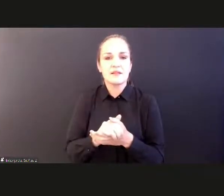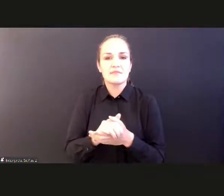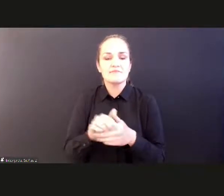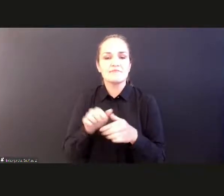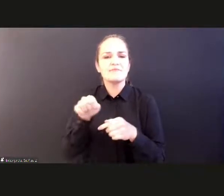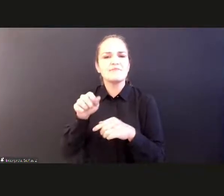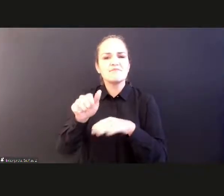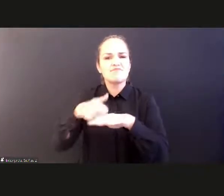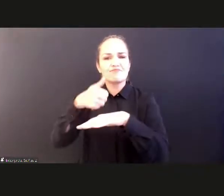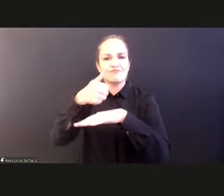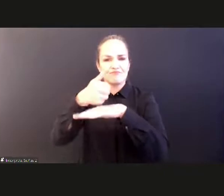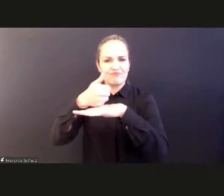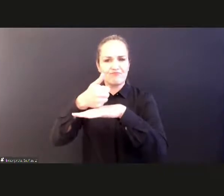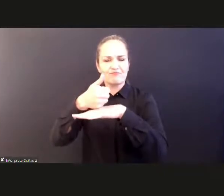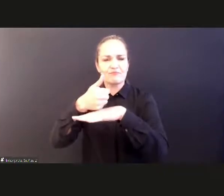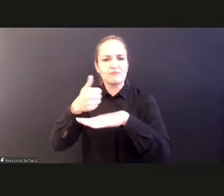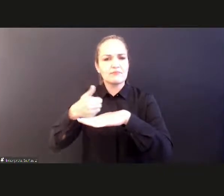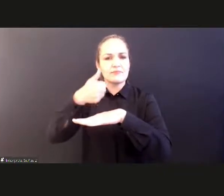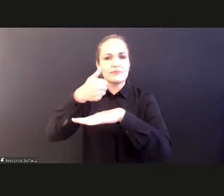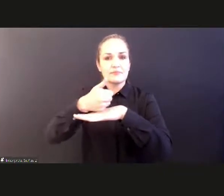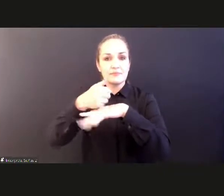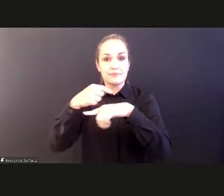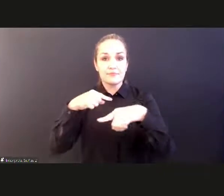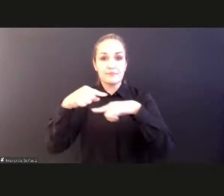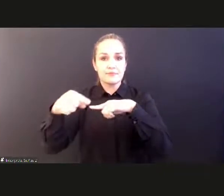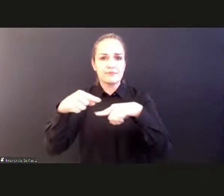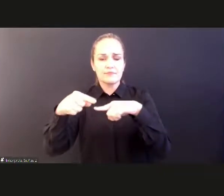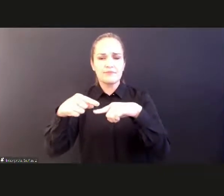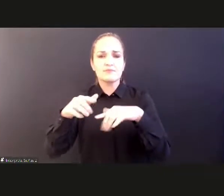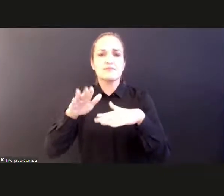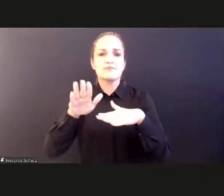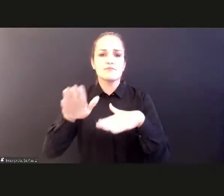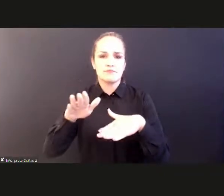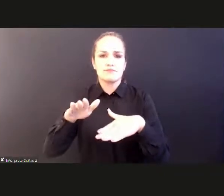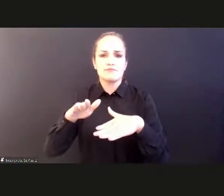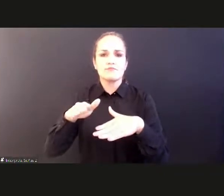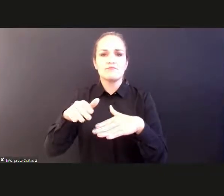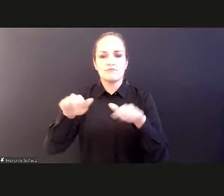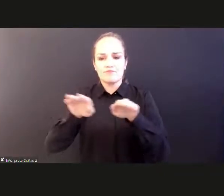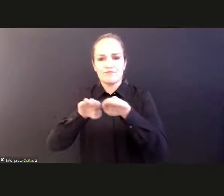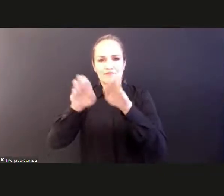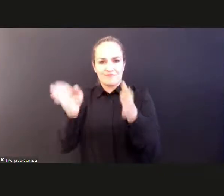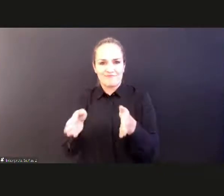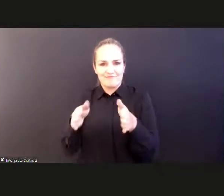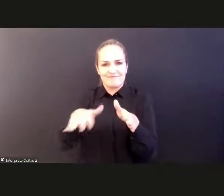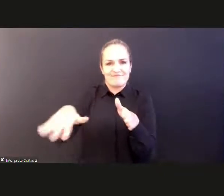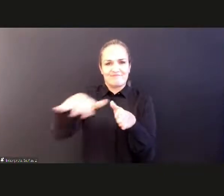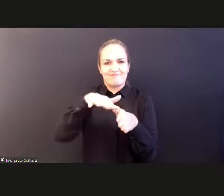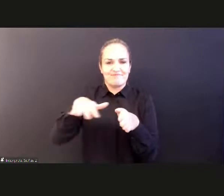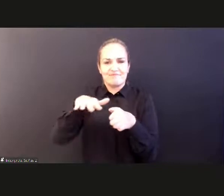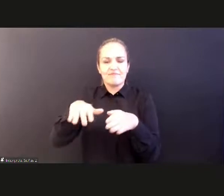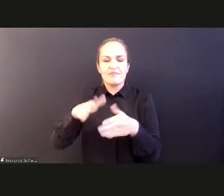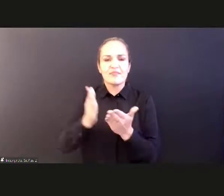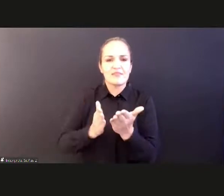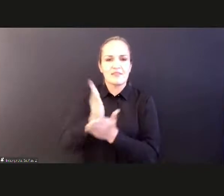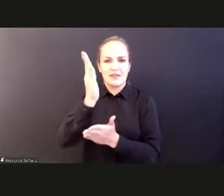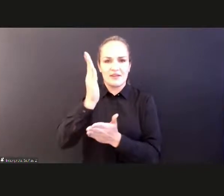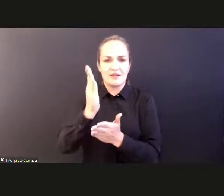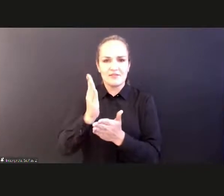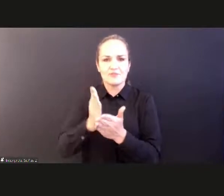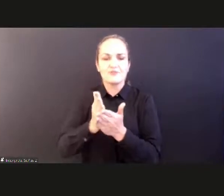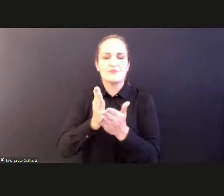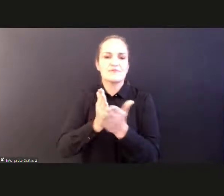University of West Indies, and distinguished member of the panel and other participants of